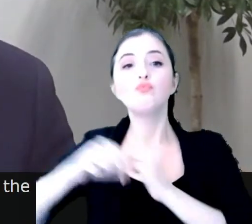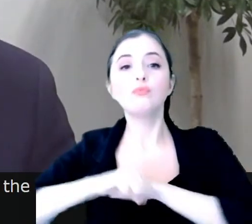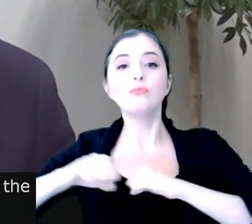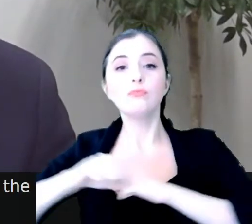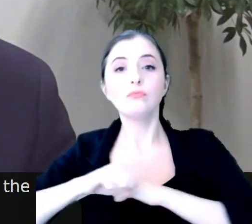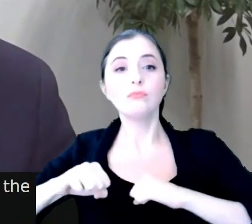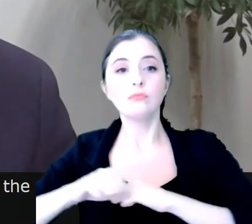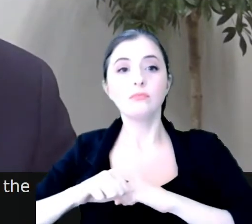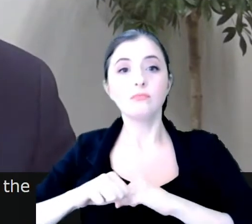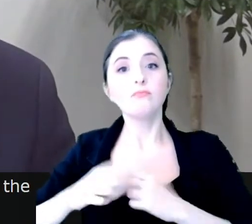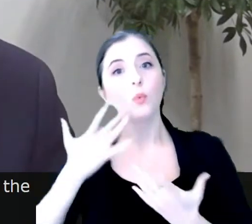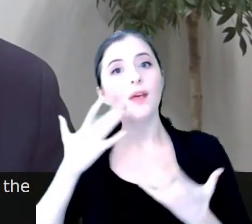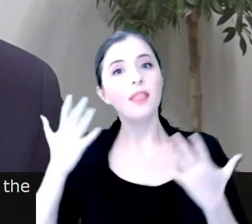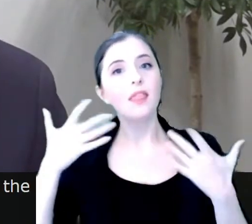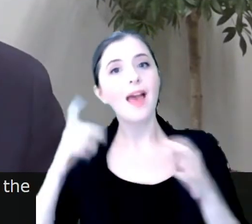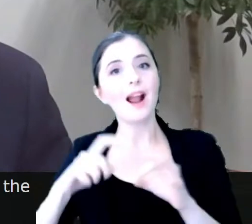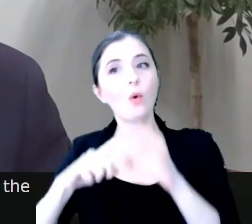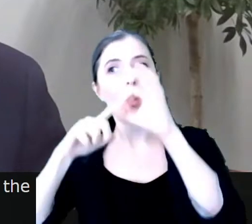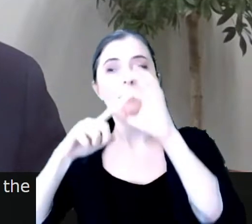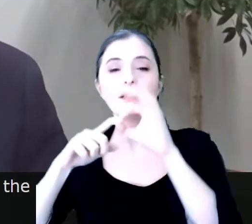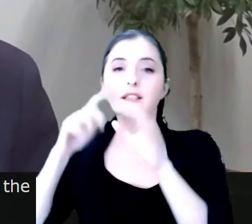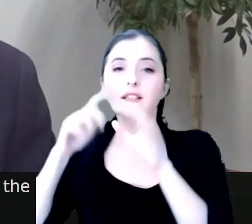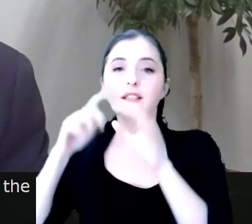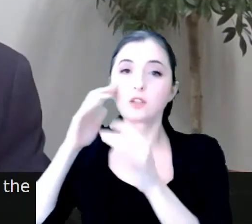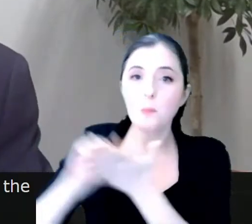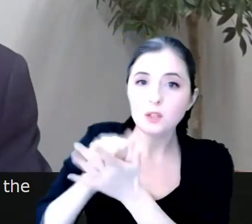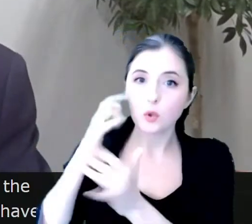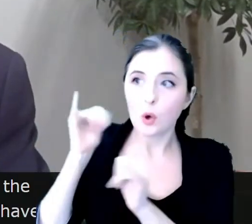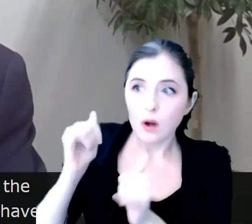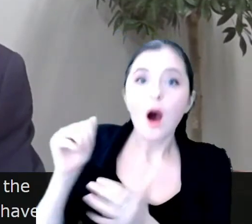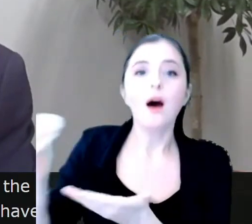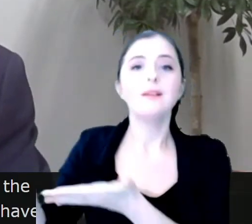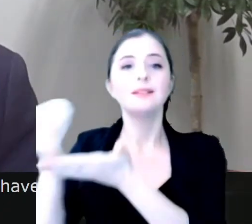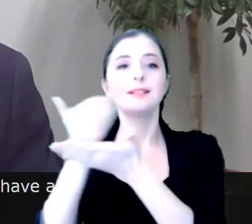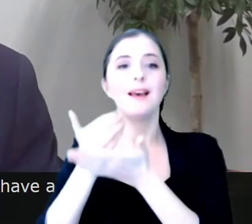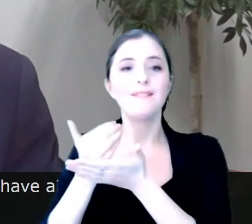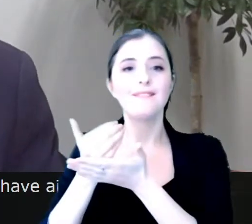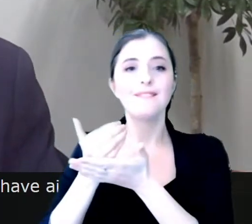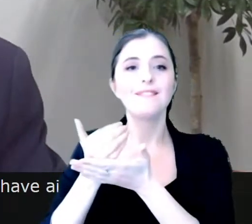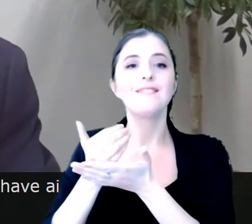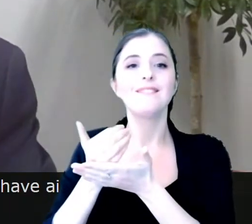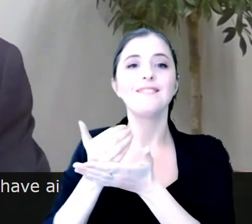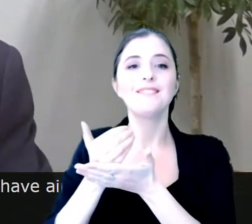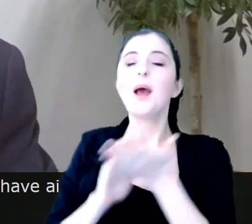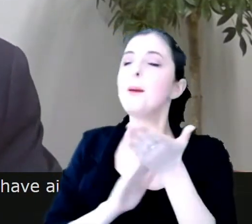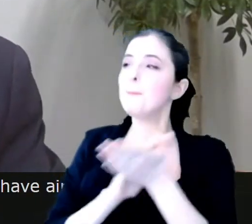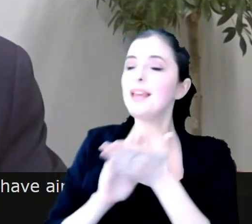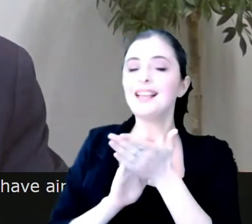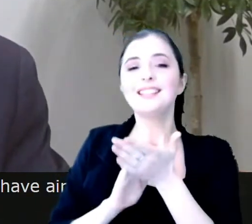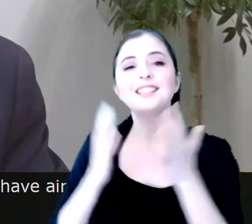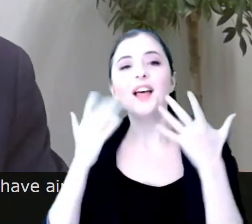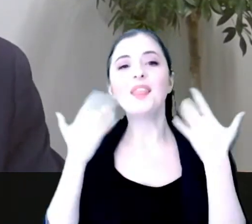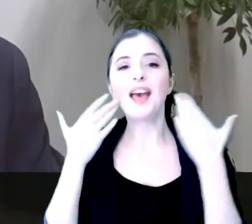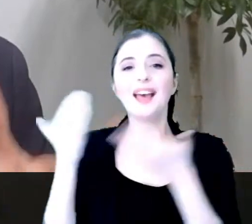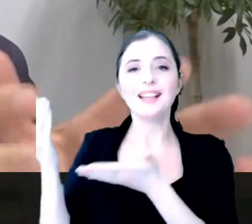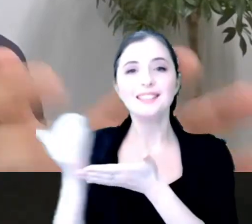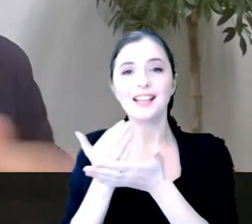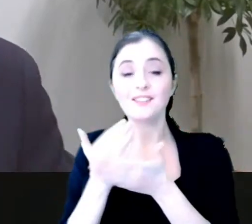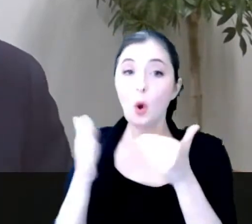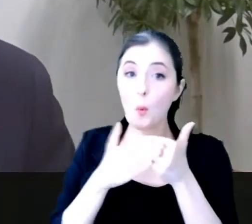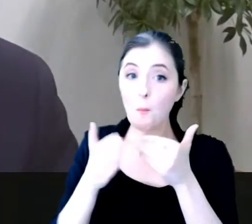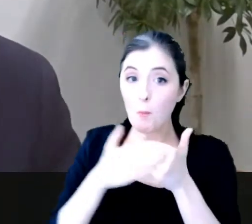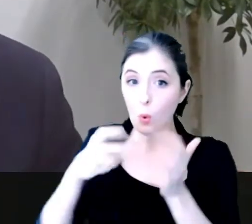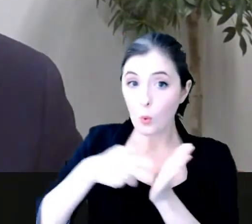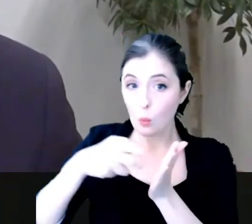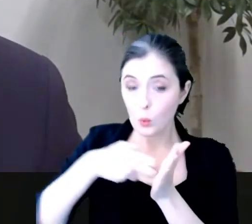to make sure the air is safe. And because of our policies, Manos, the air in London is safer. So more walking, more cycling,